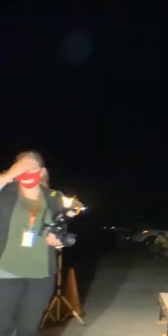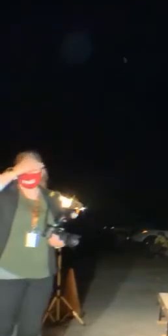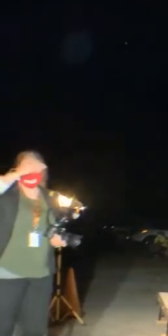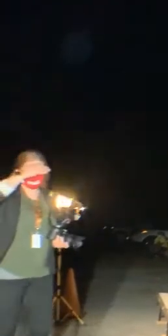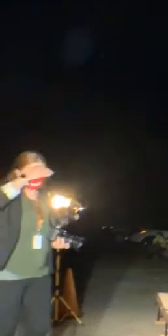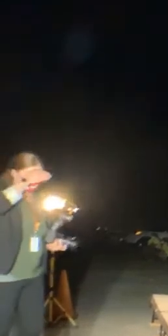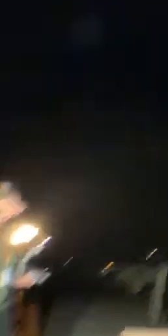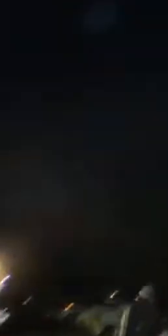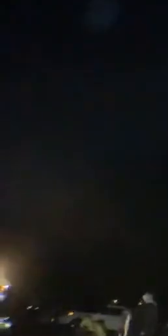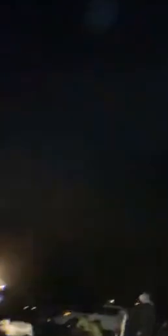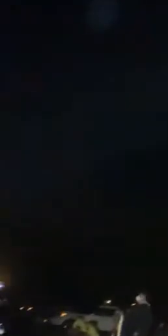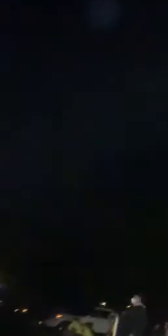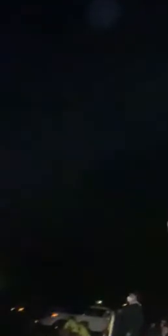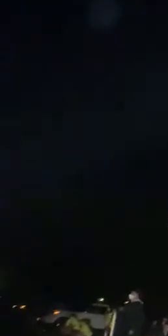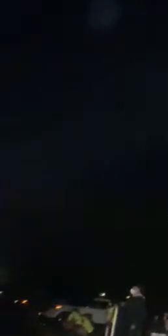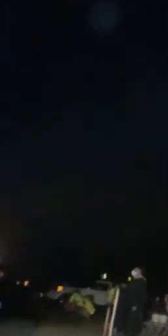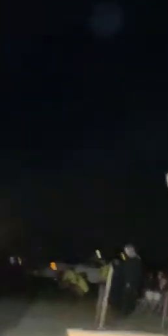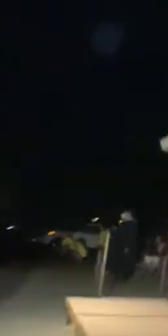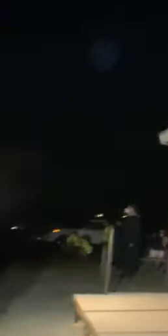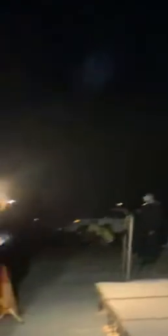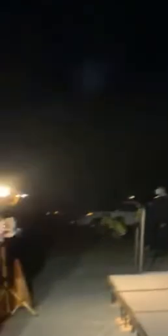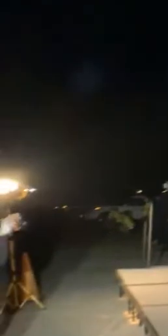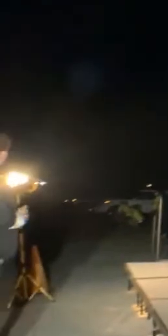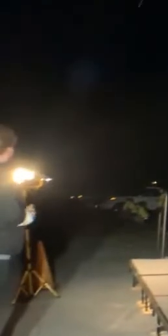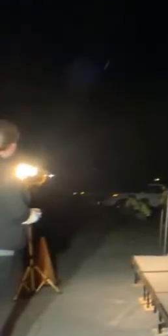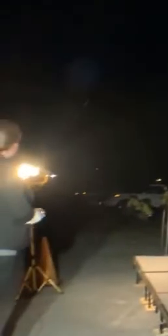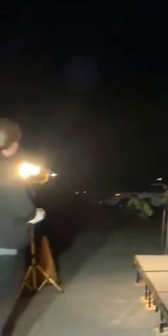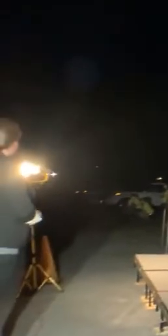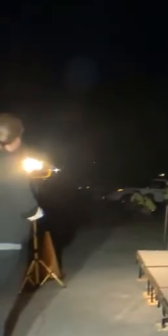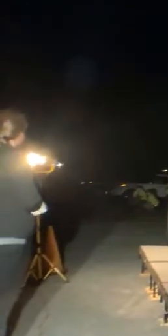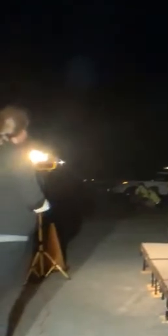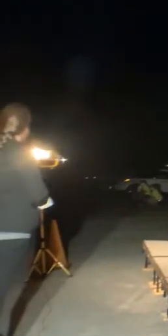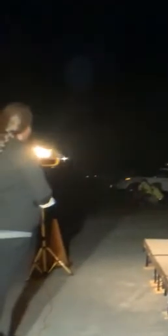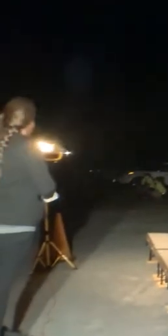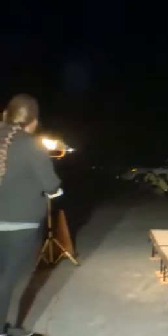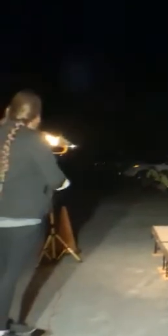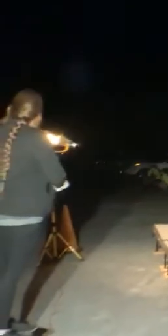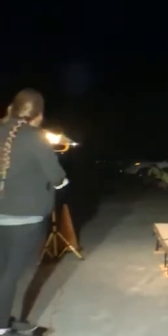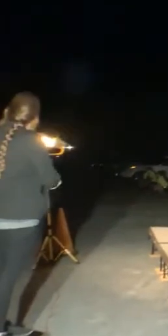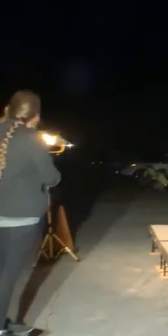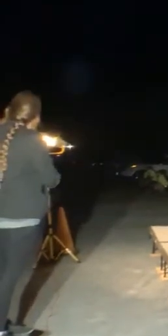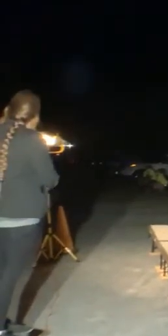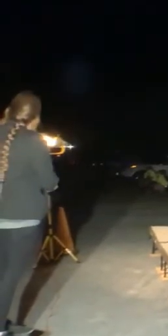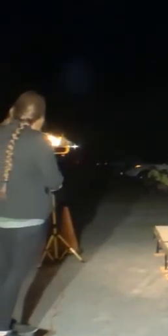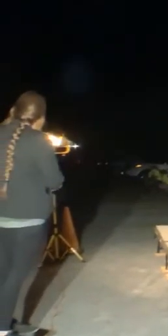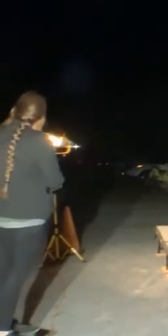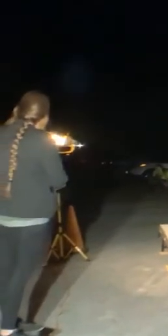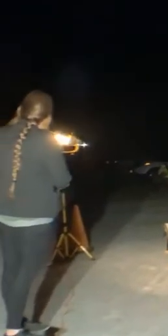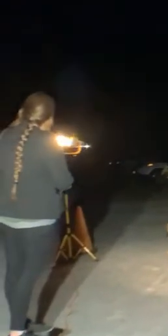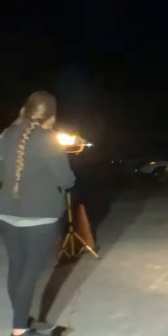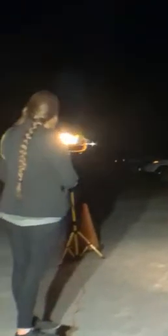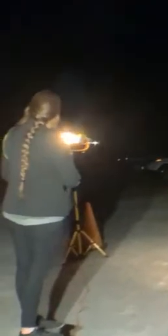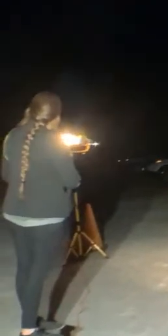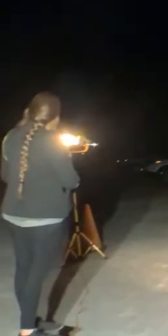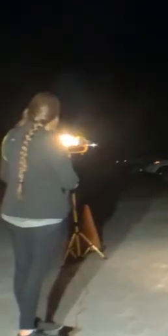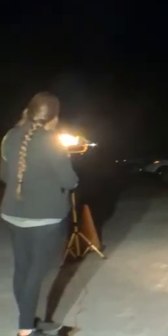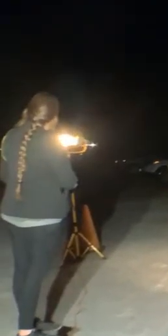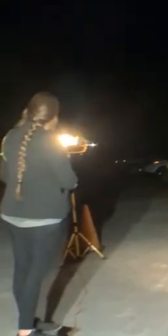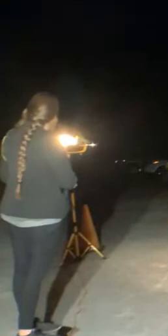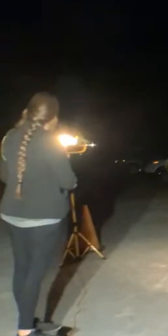drive your graduate up for presentation of their diplomas. Thank you for your cooperation.